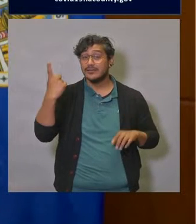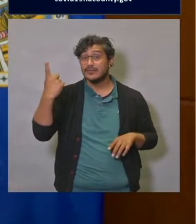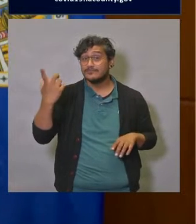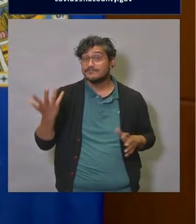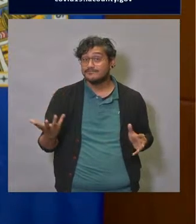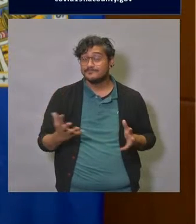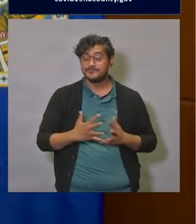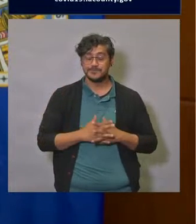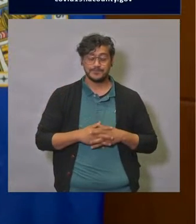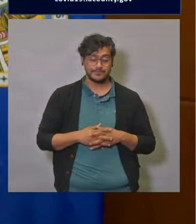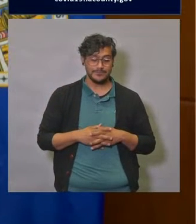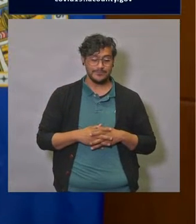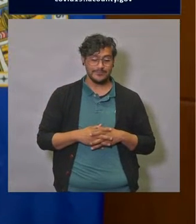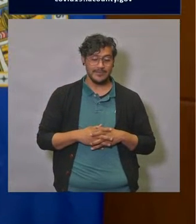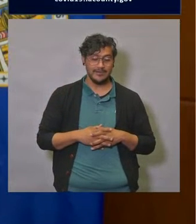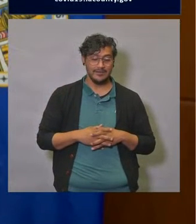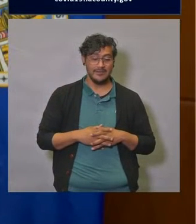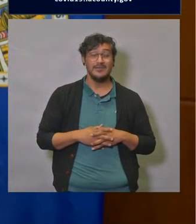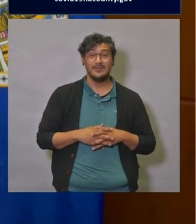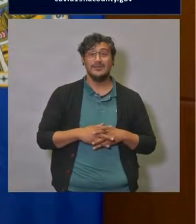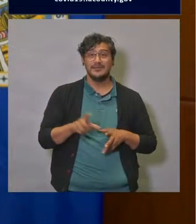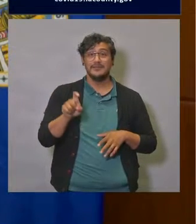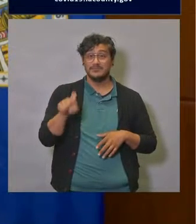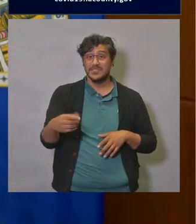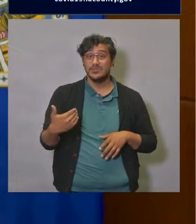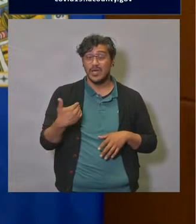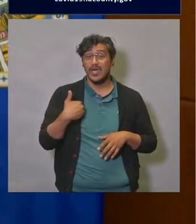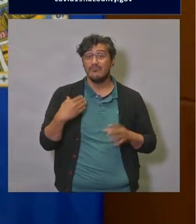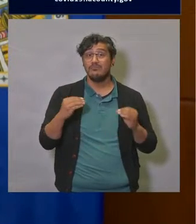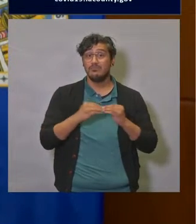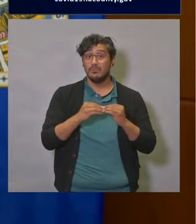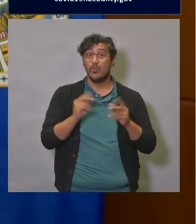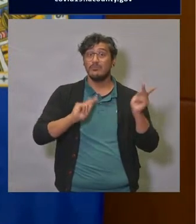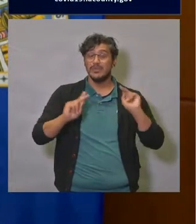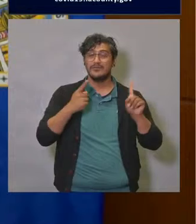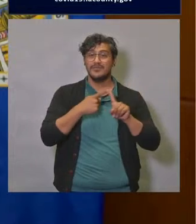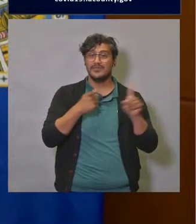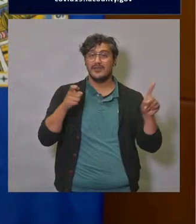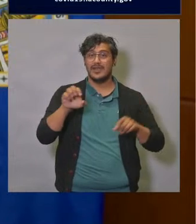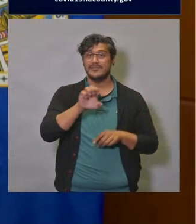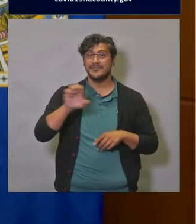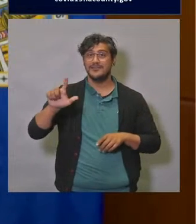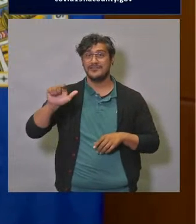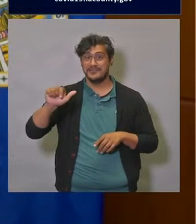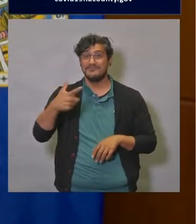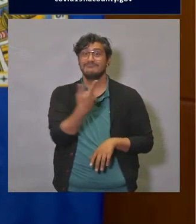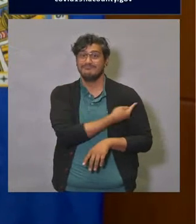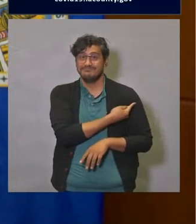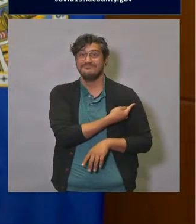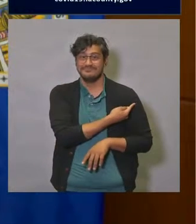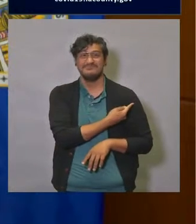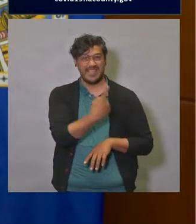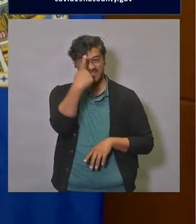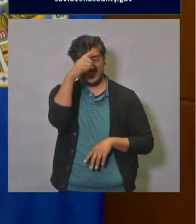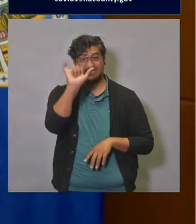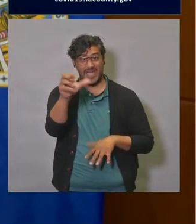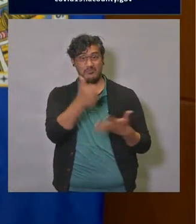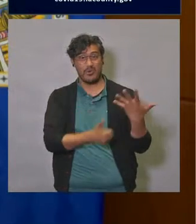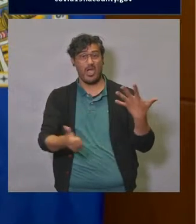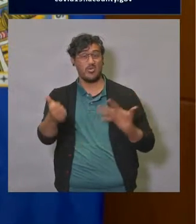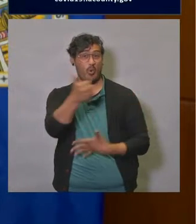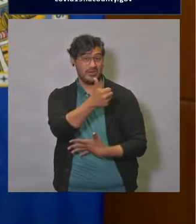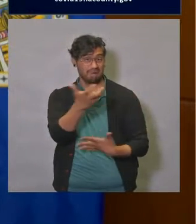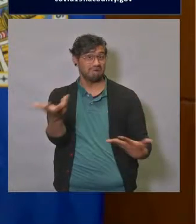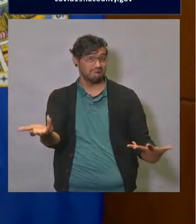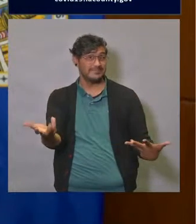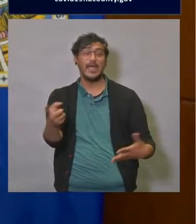is that we do need to have more people from East LA being vaccinated. And I think that's really the priority. I'm sure